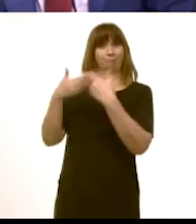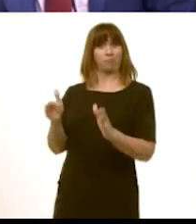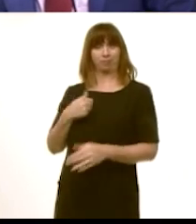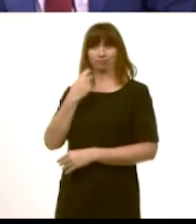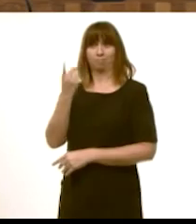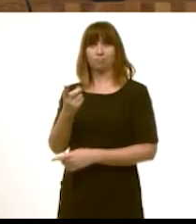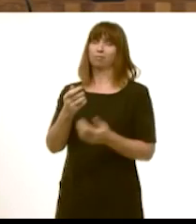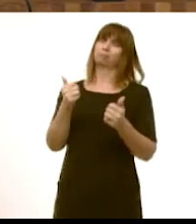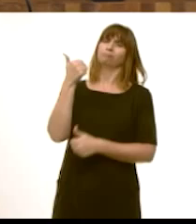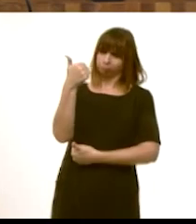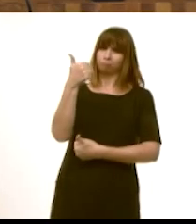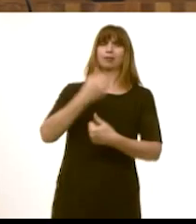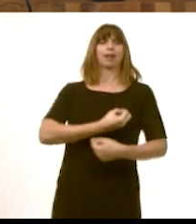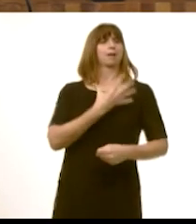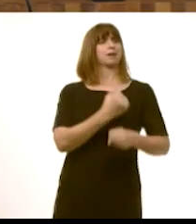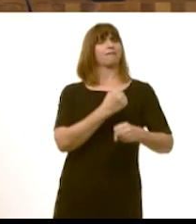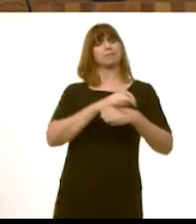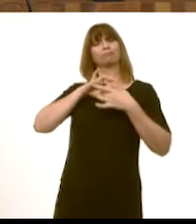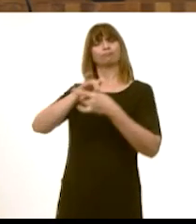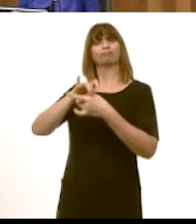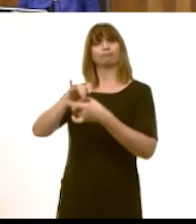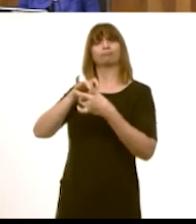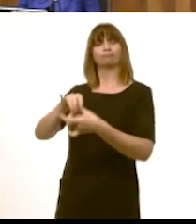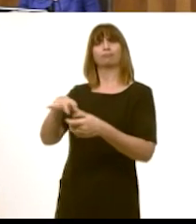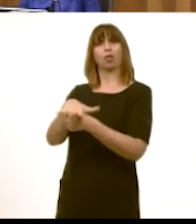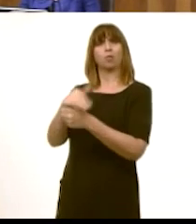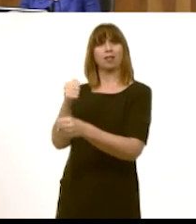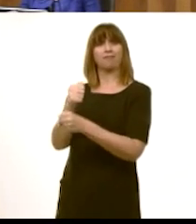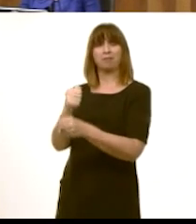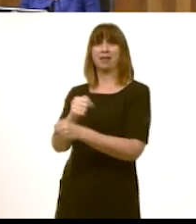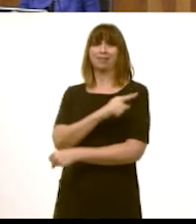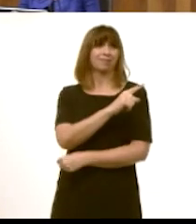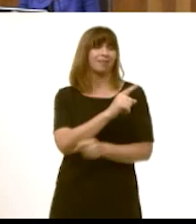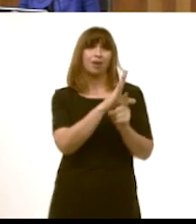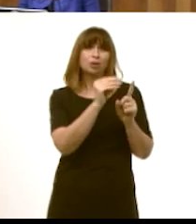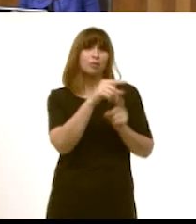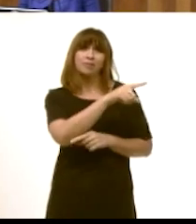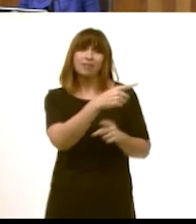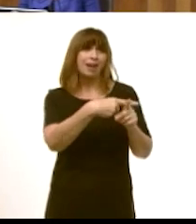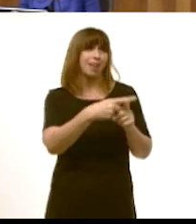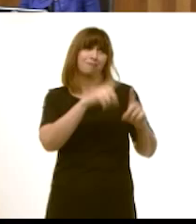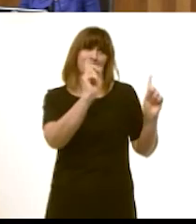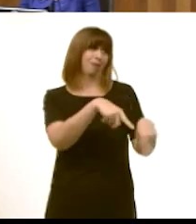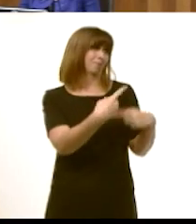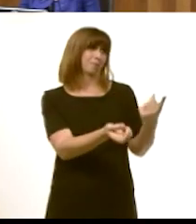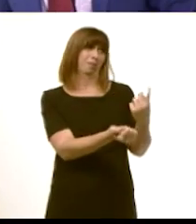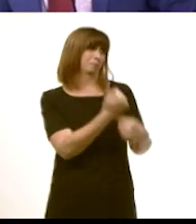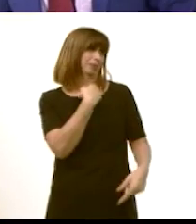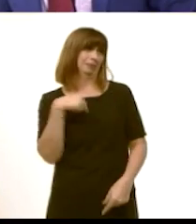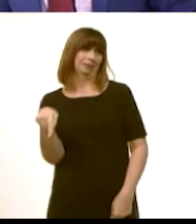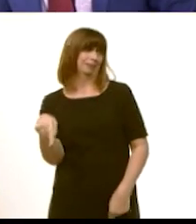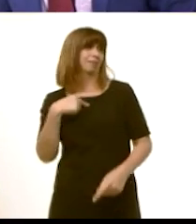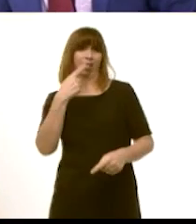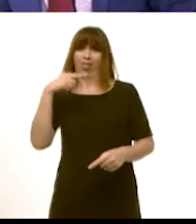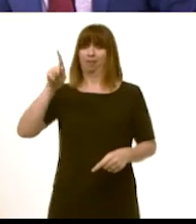working with a Labour local authority to deliver a new school, something that is unknown under the Tories in England, and one example amongst many in Wales